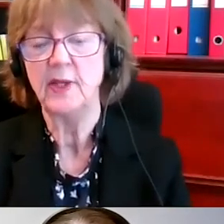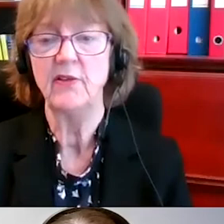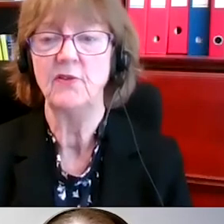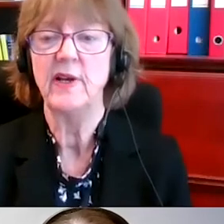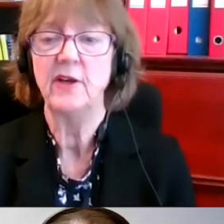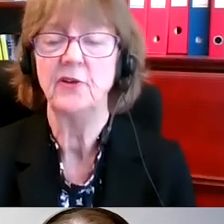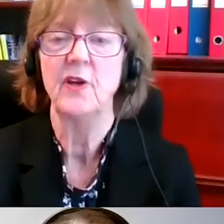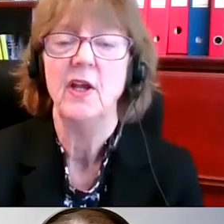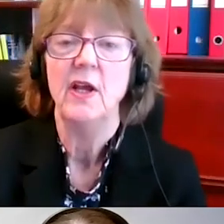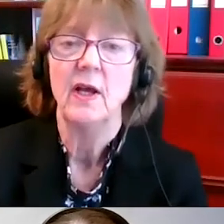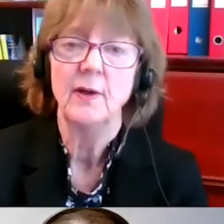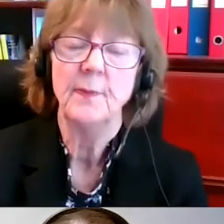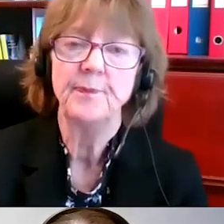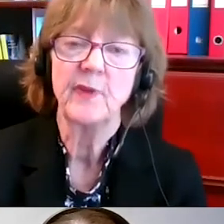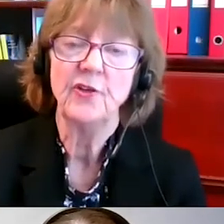it when it's read out.